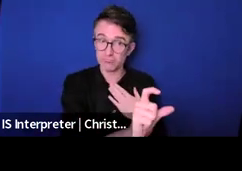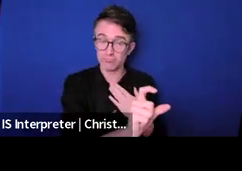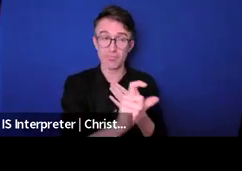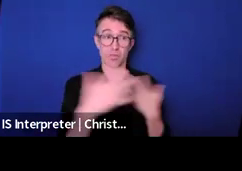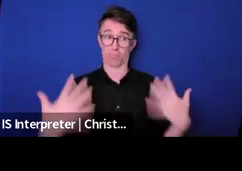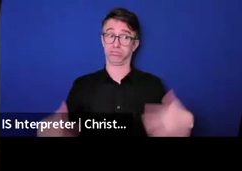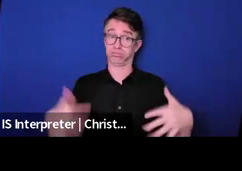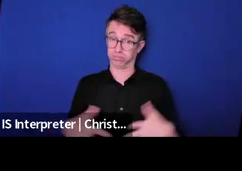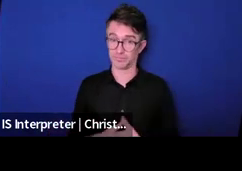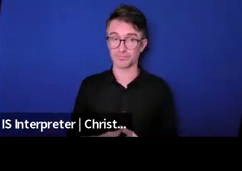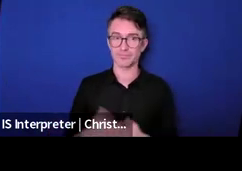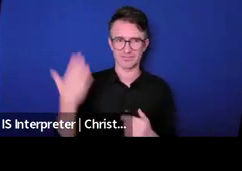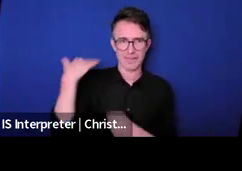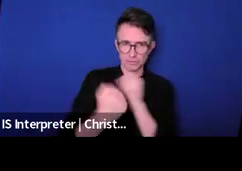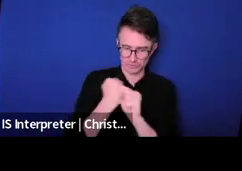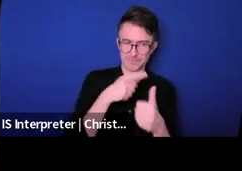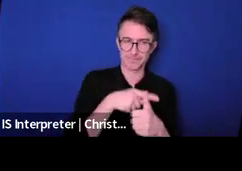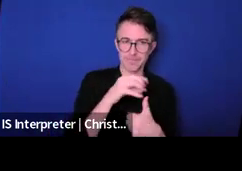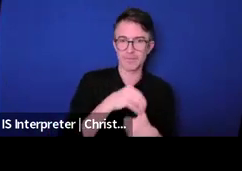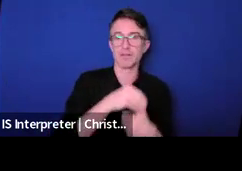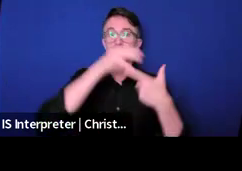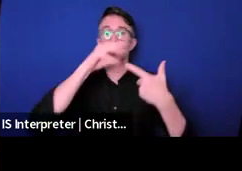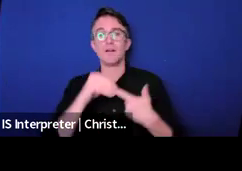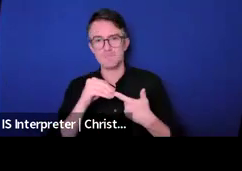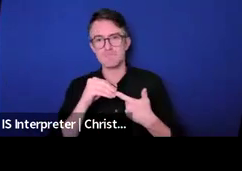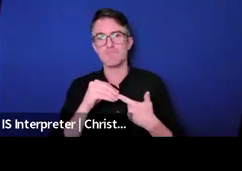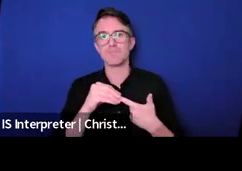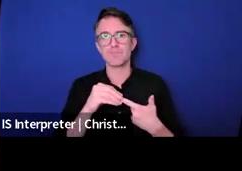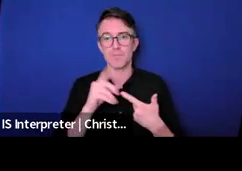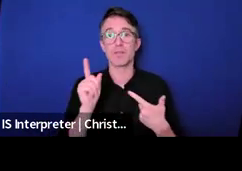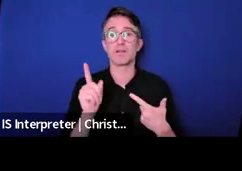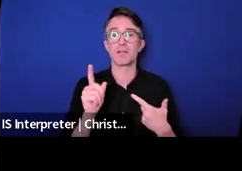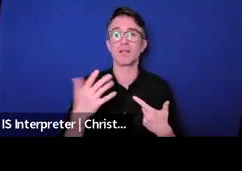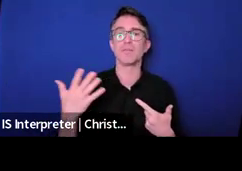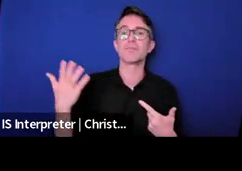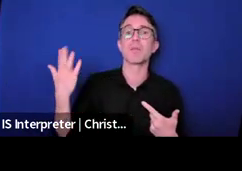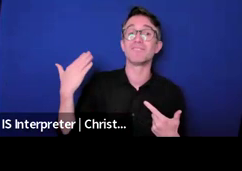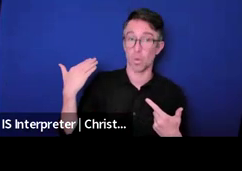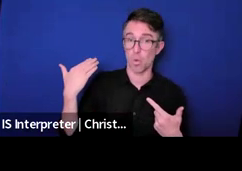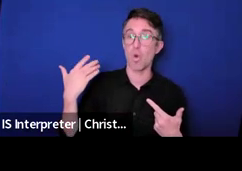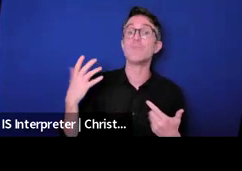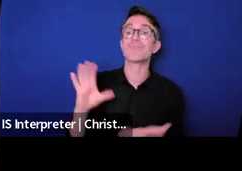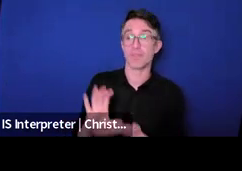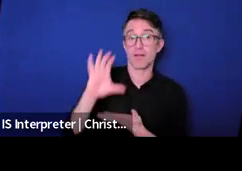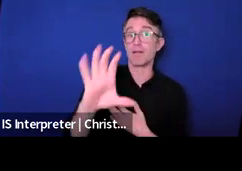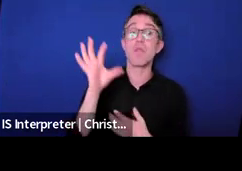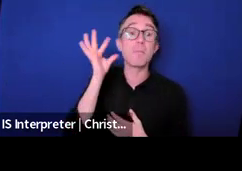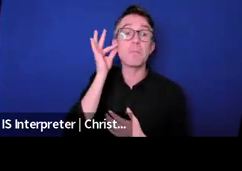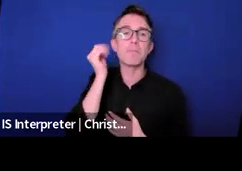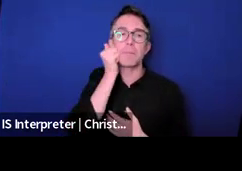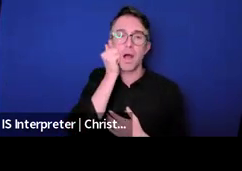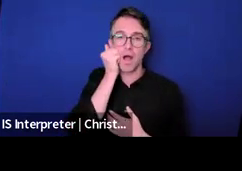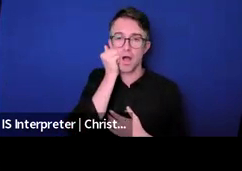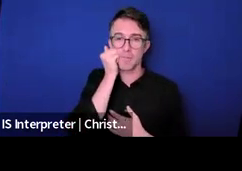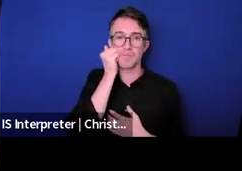also considering the informality rate in Armenia and also more pro-child policies, this